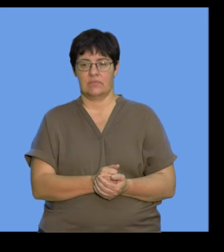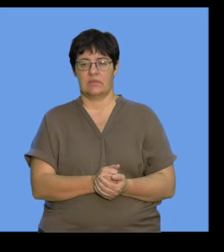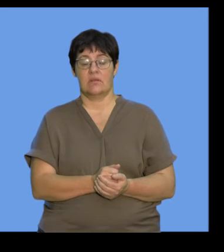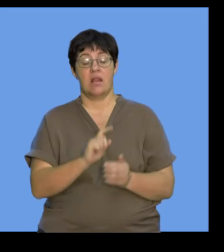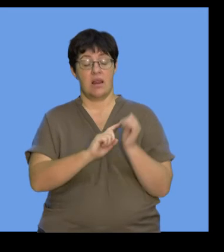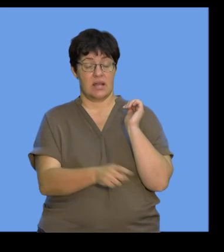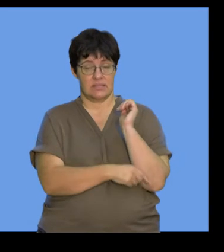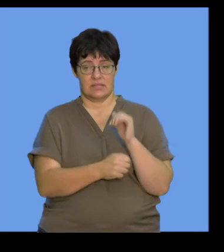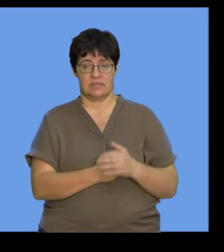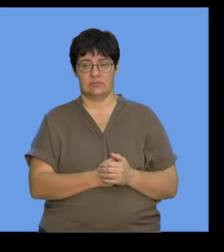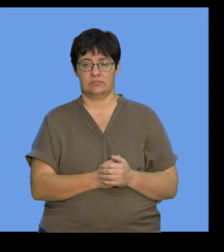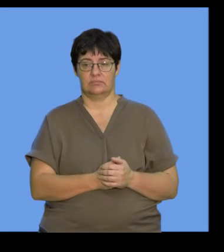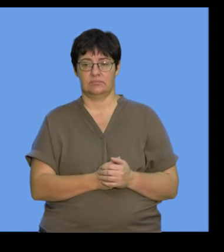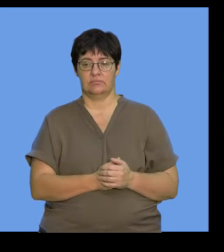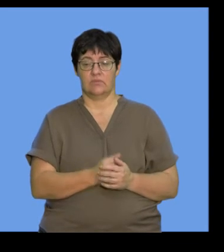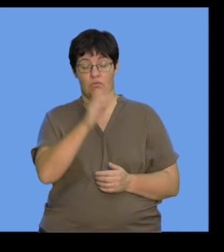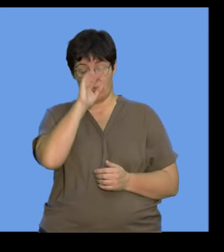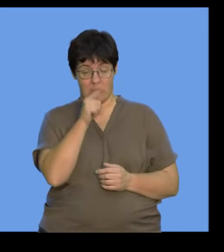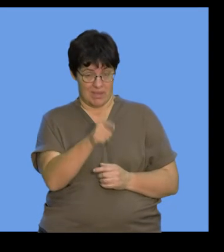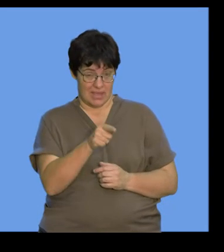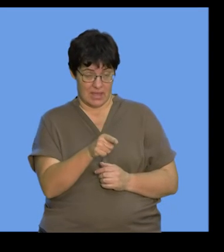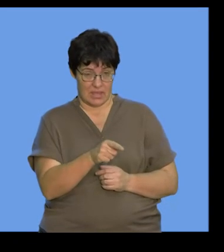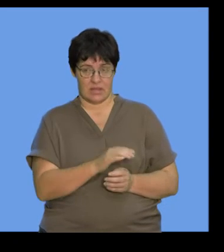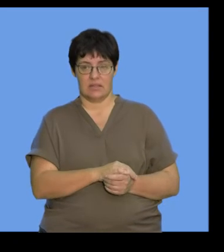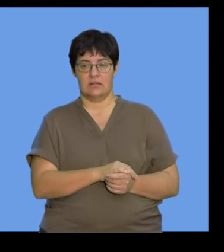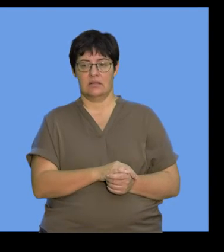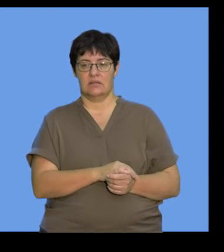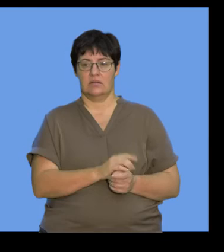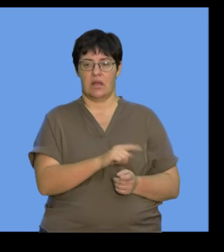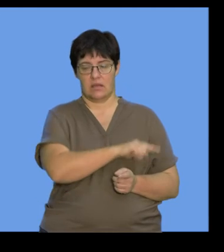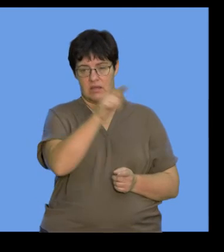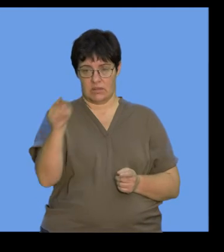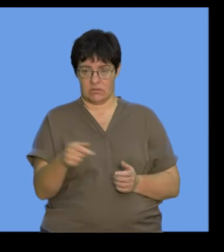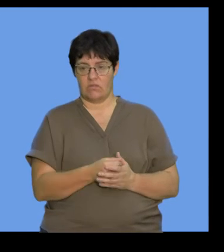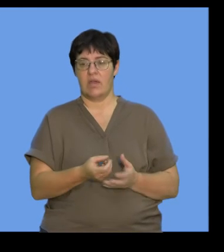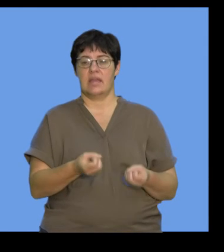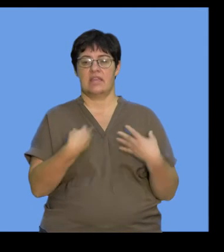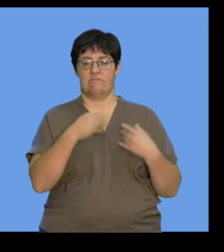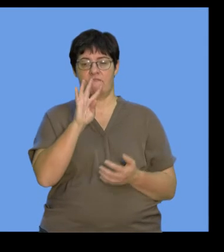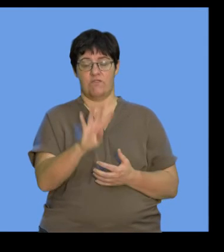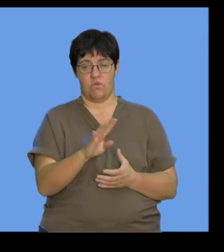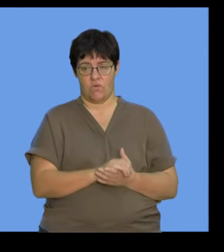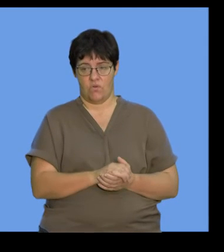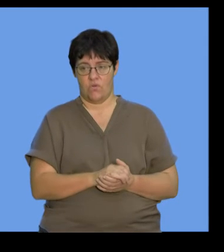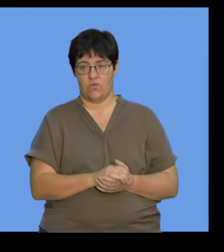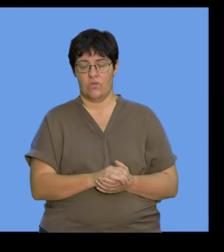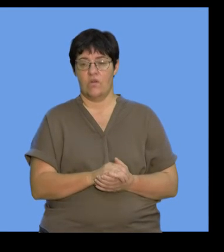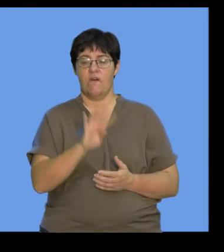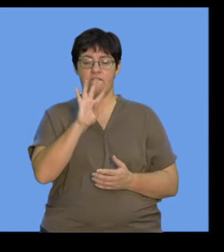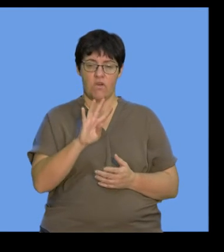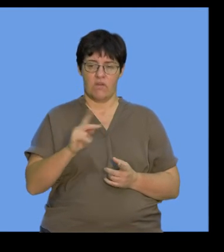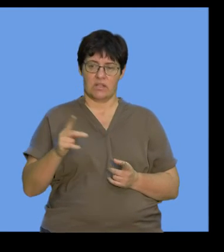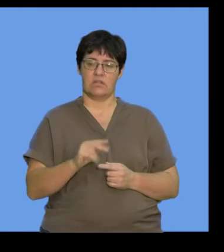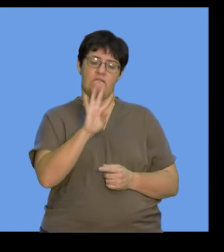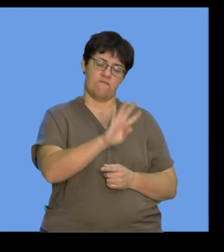The last one here will be, so remember with this one, you multiply these two, right? They give you 4. The factors